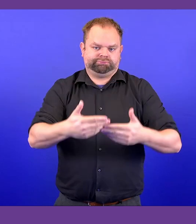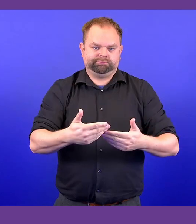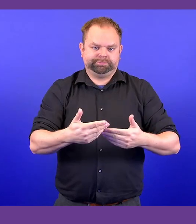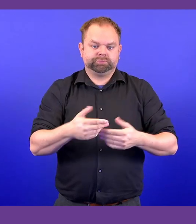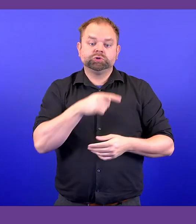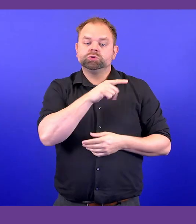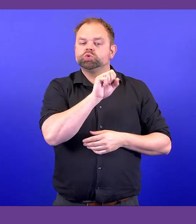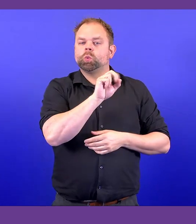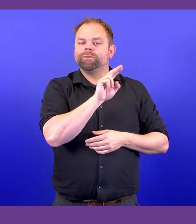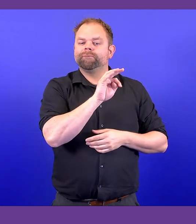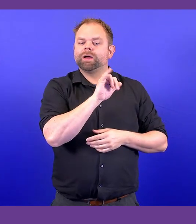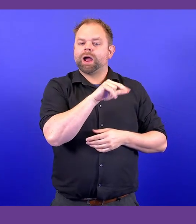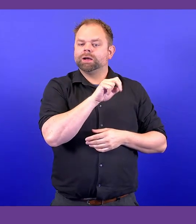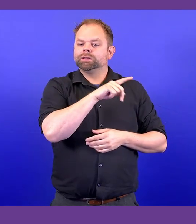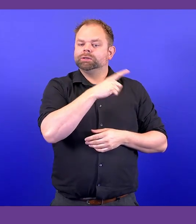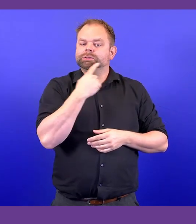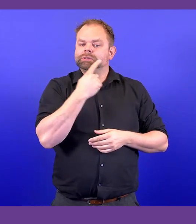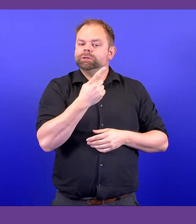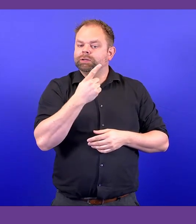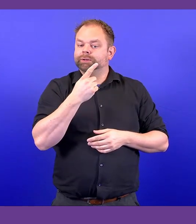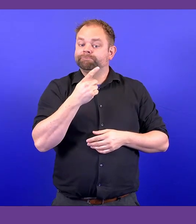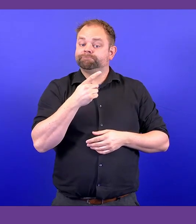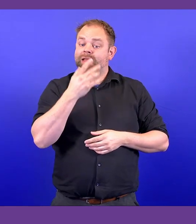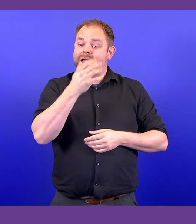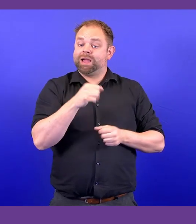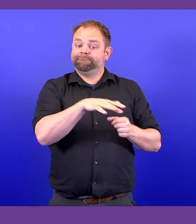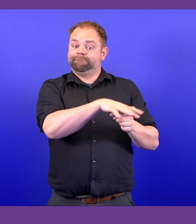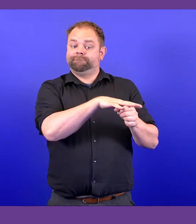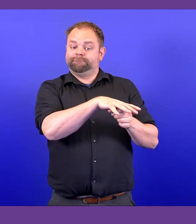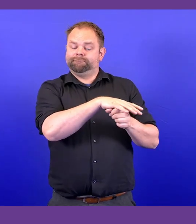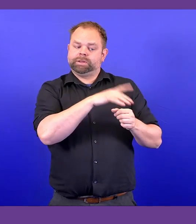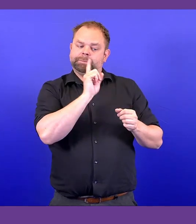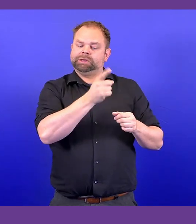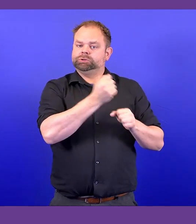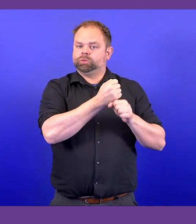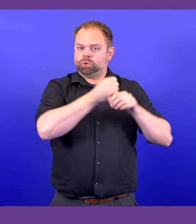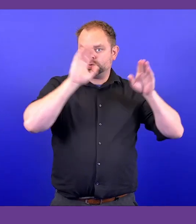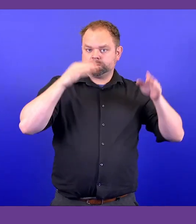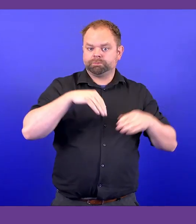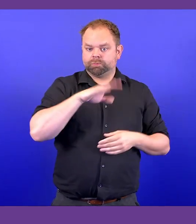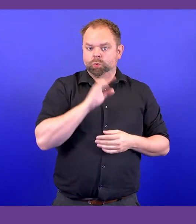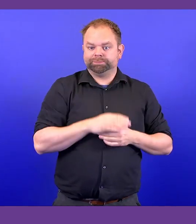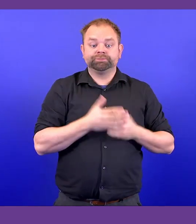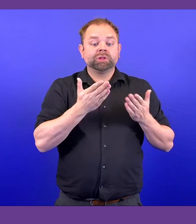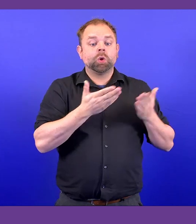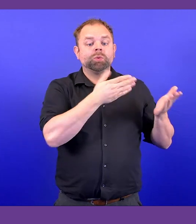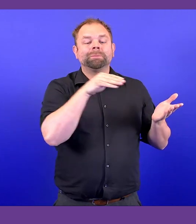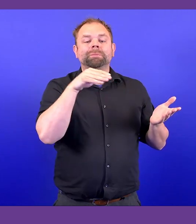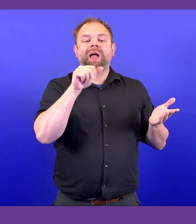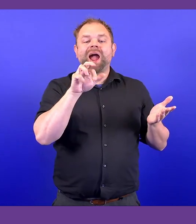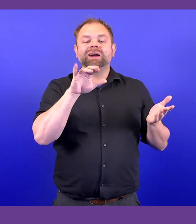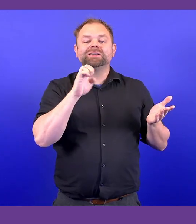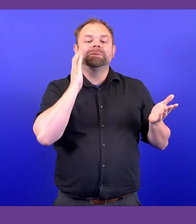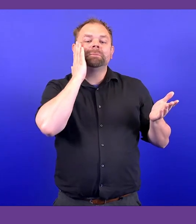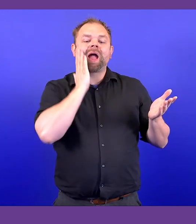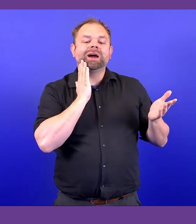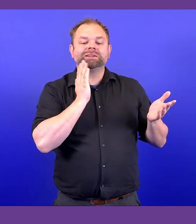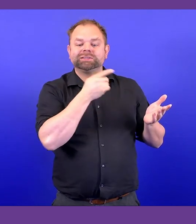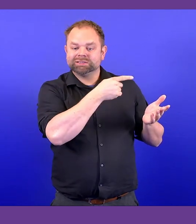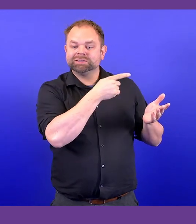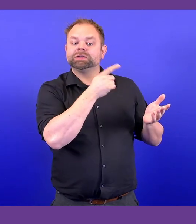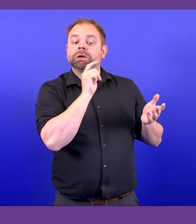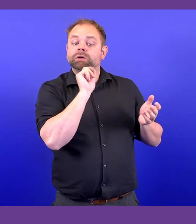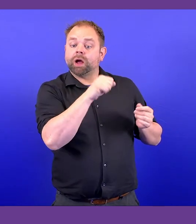think challenges is the good keyword here, and maybe to take a step back, because when we were thinking about the